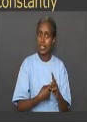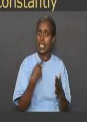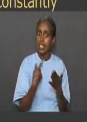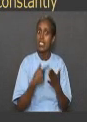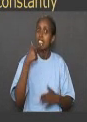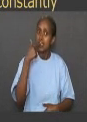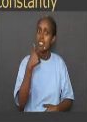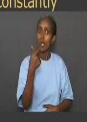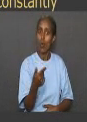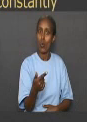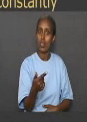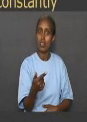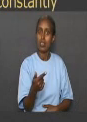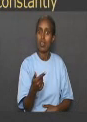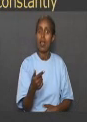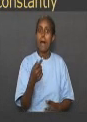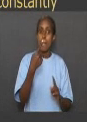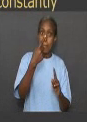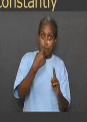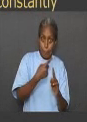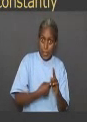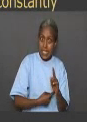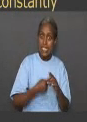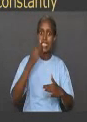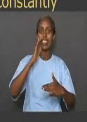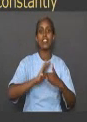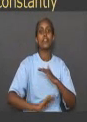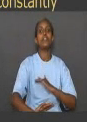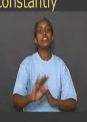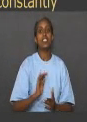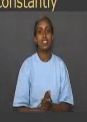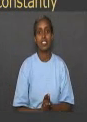is called monthly interest.